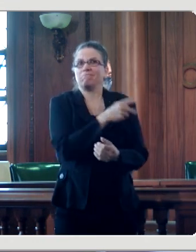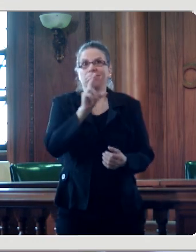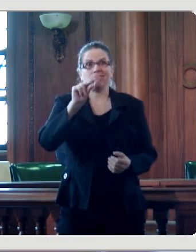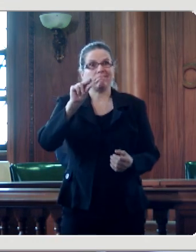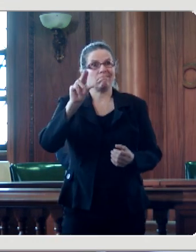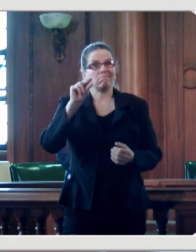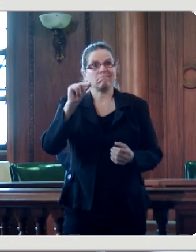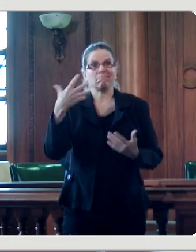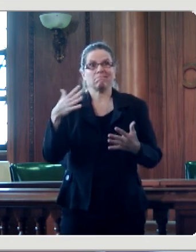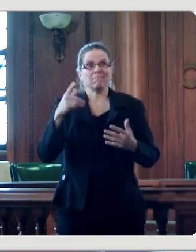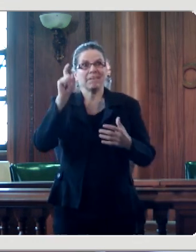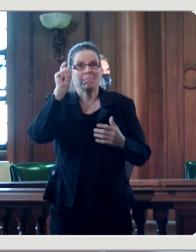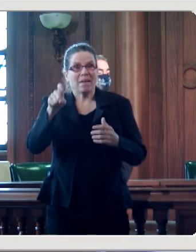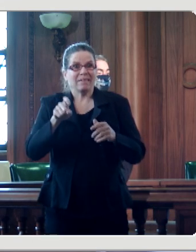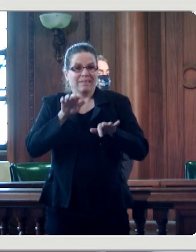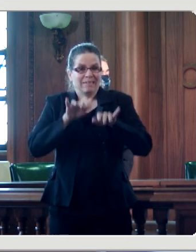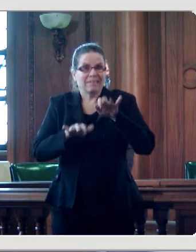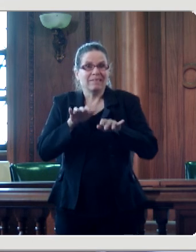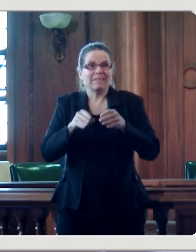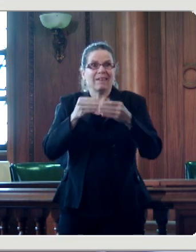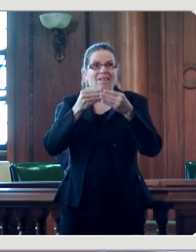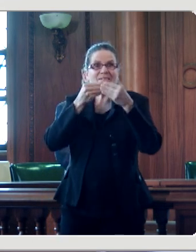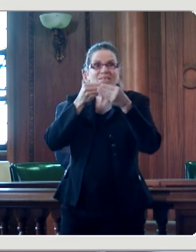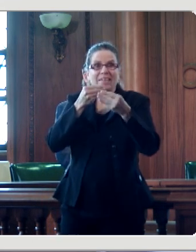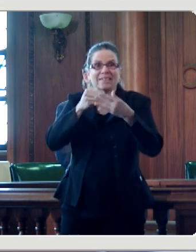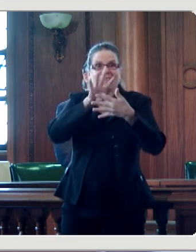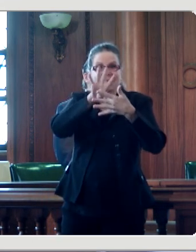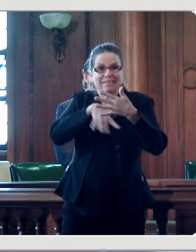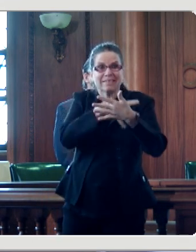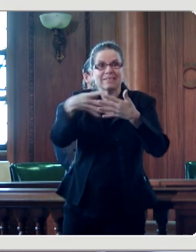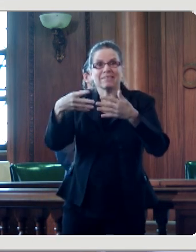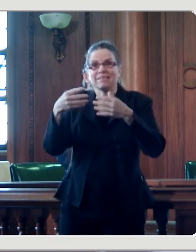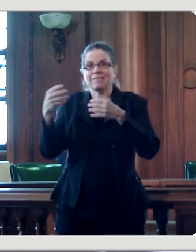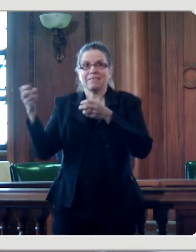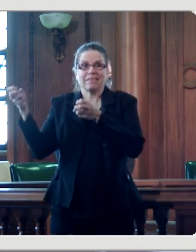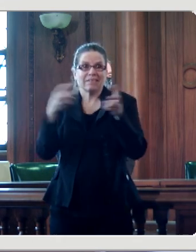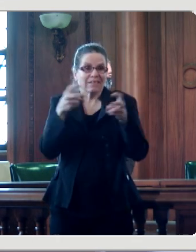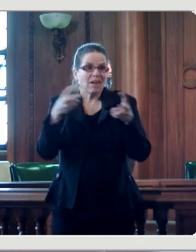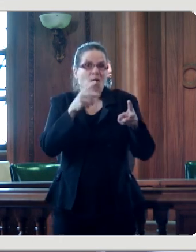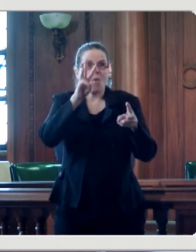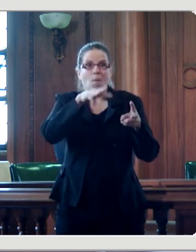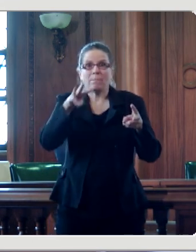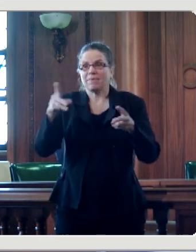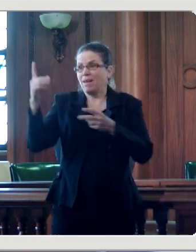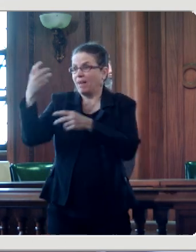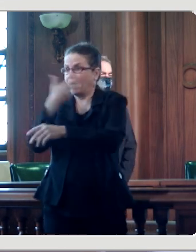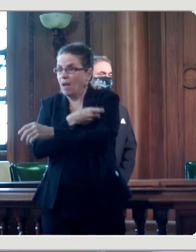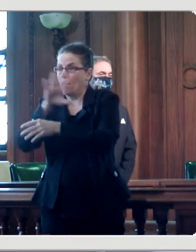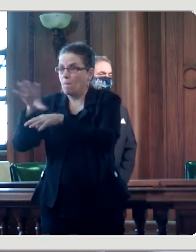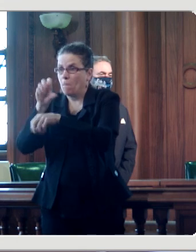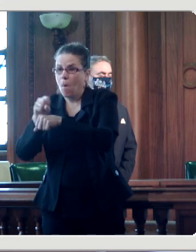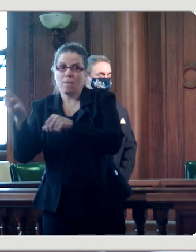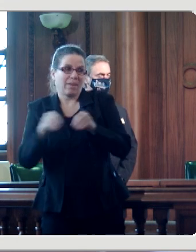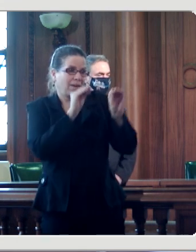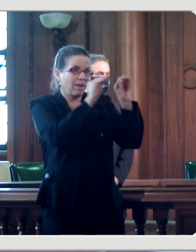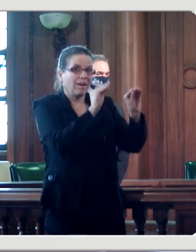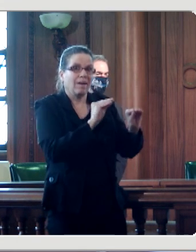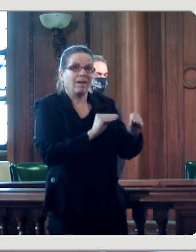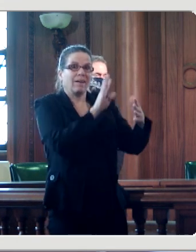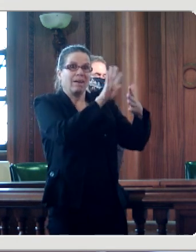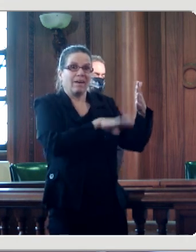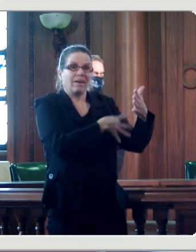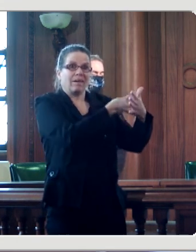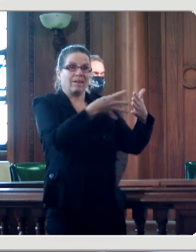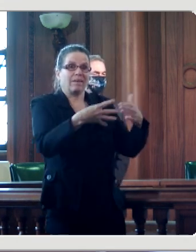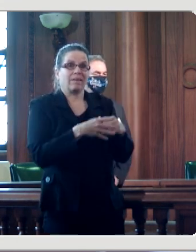that needs to be done into the state website. There are questions that need to be asked. There are health screenings that need to